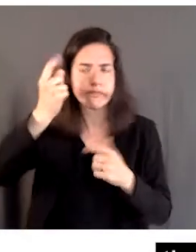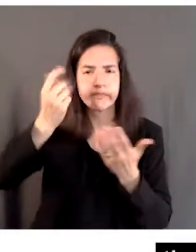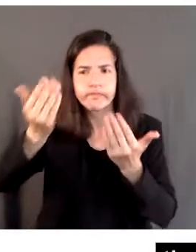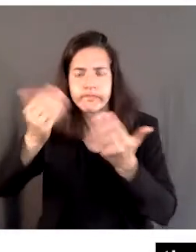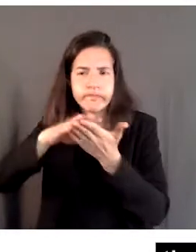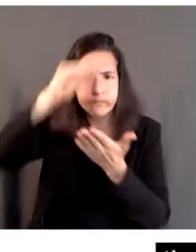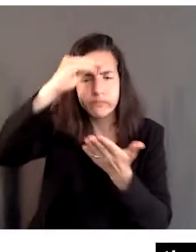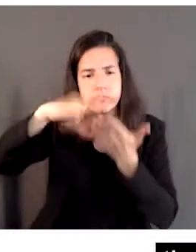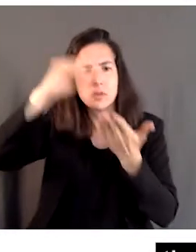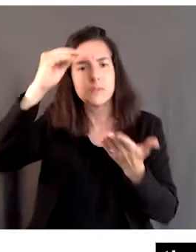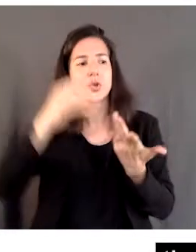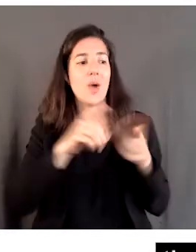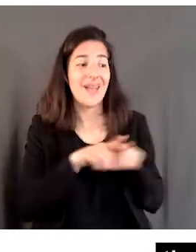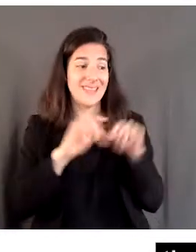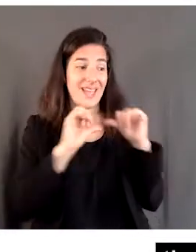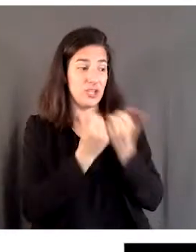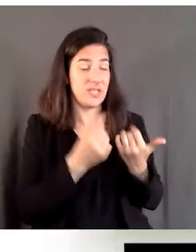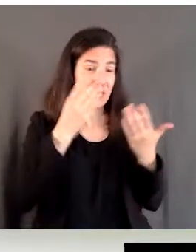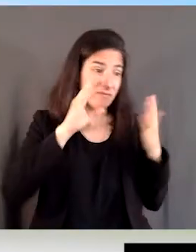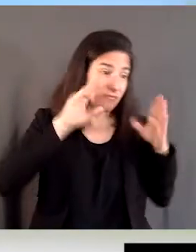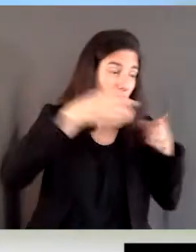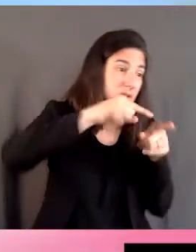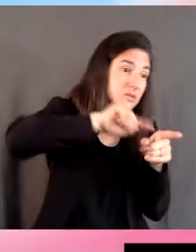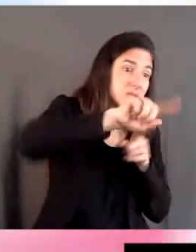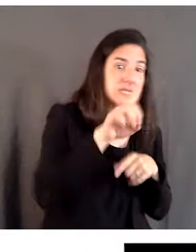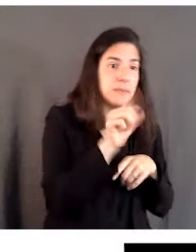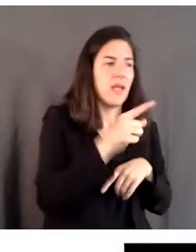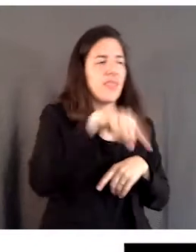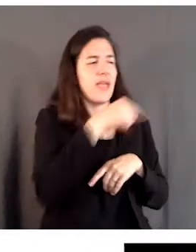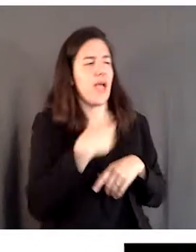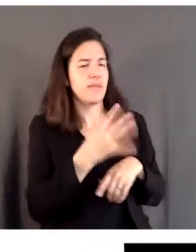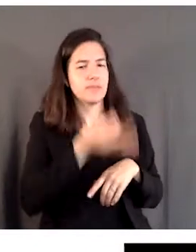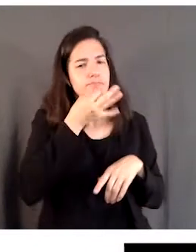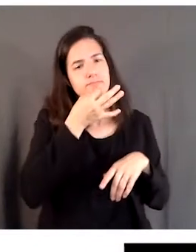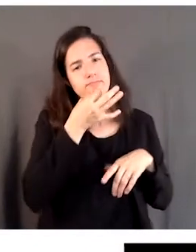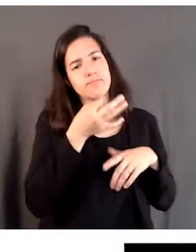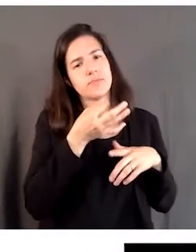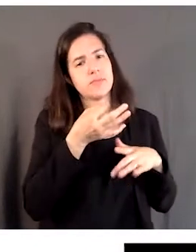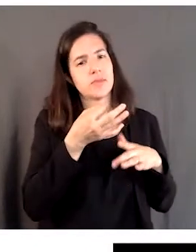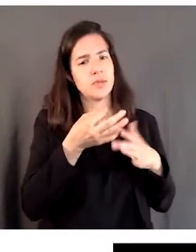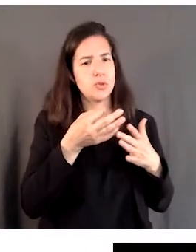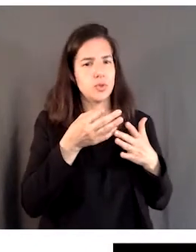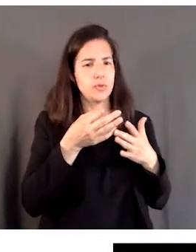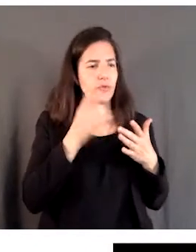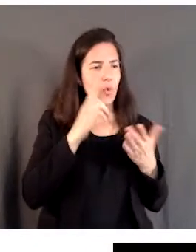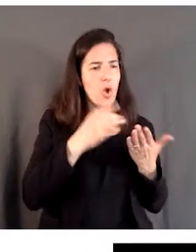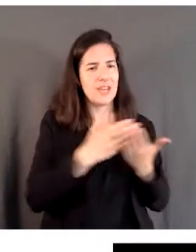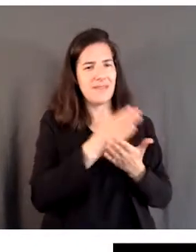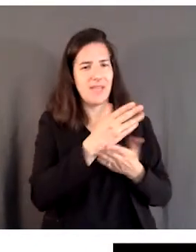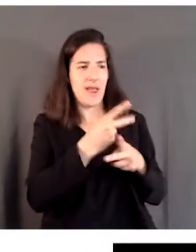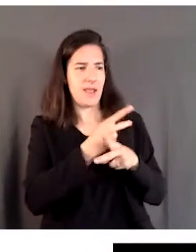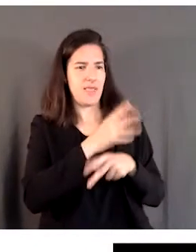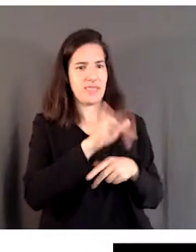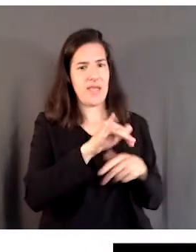disability, is they have the expertise in order how to navigate that particular space, but